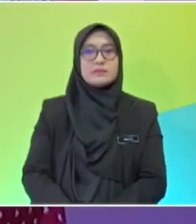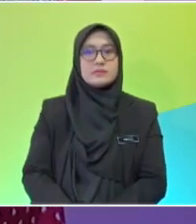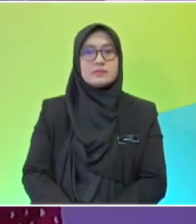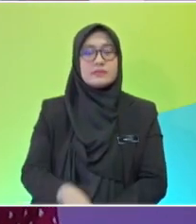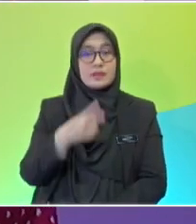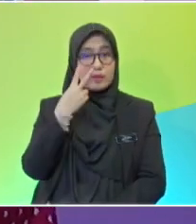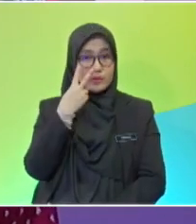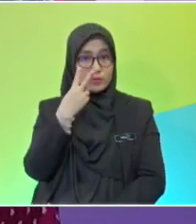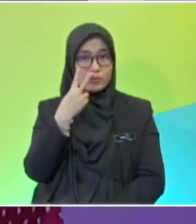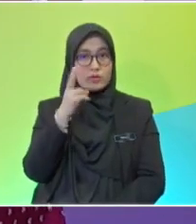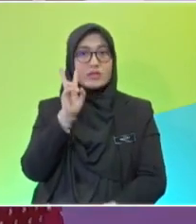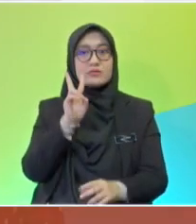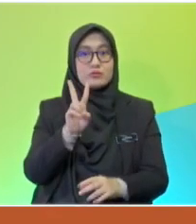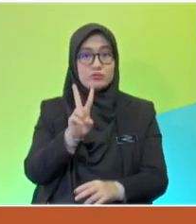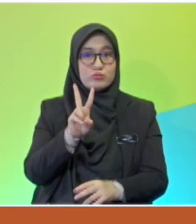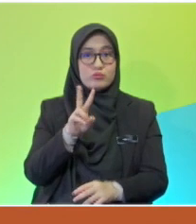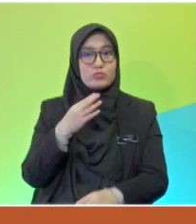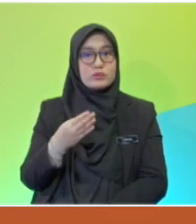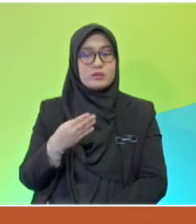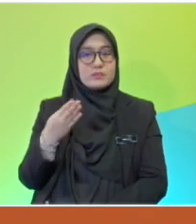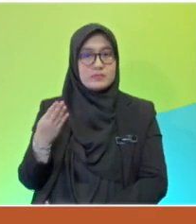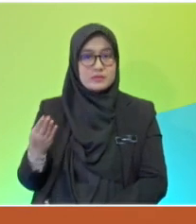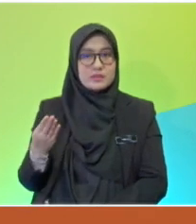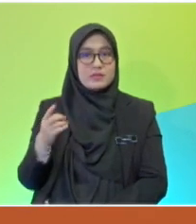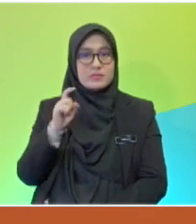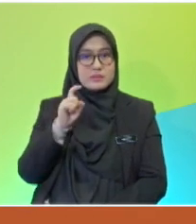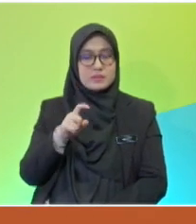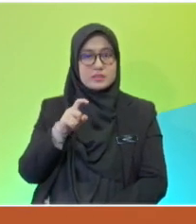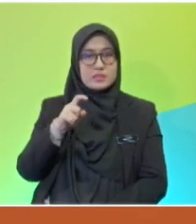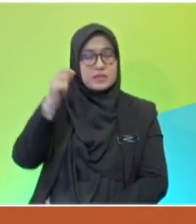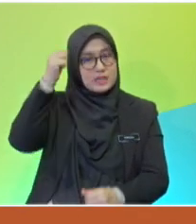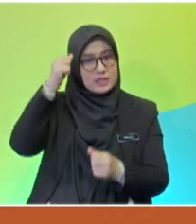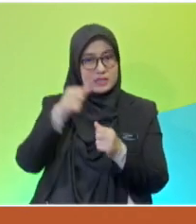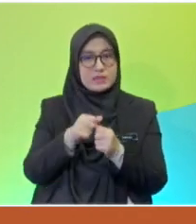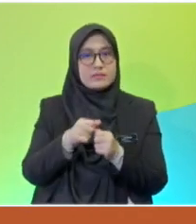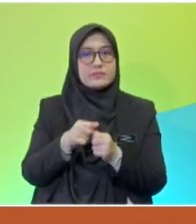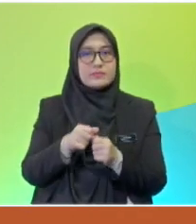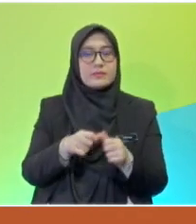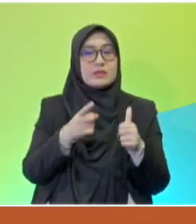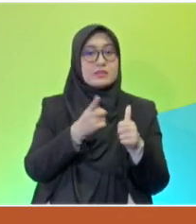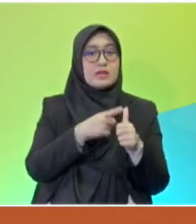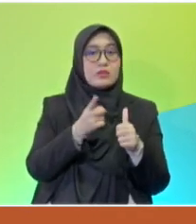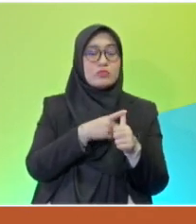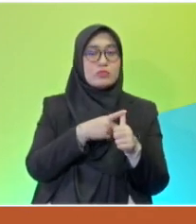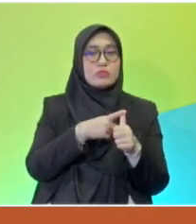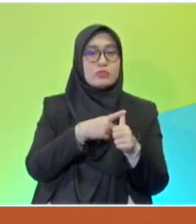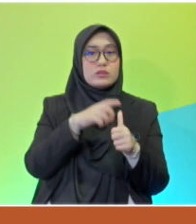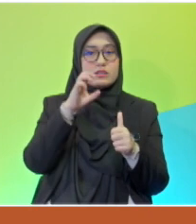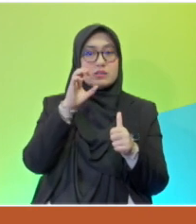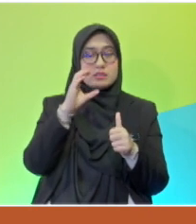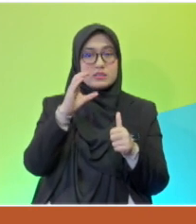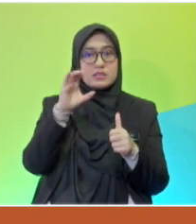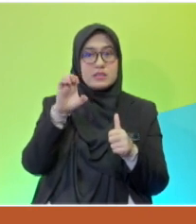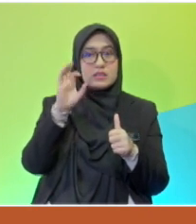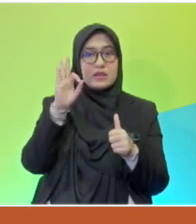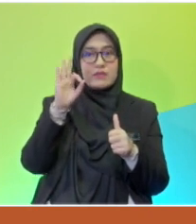slide. CEFR is an action-oriented approach. And when you give your final judgment for